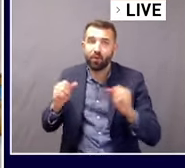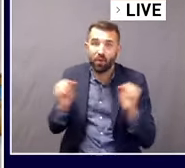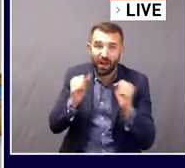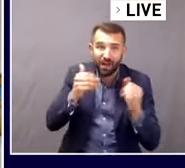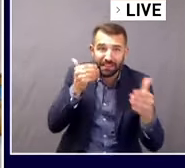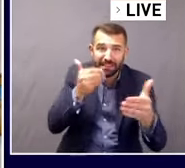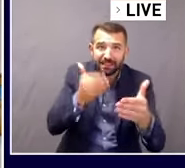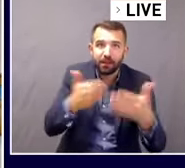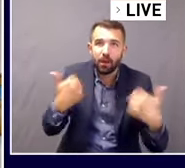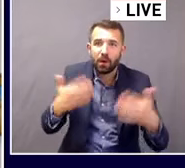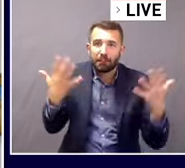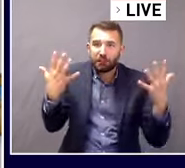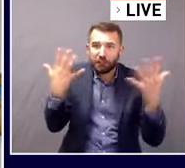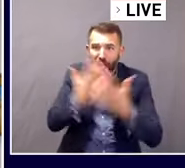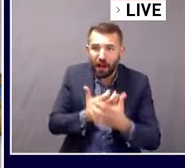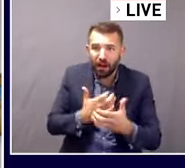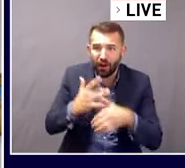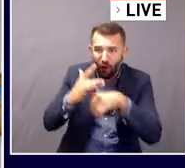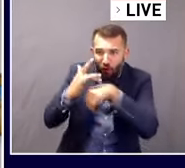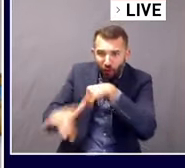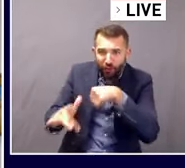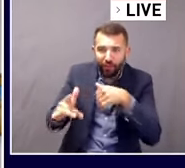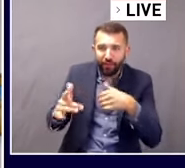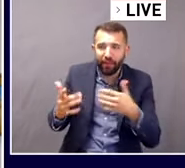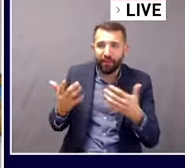do so in a manner that keeps us all safe.